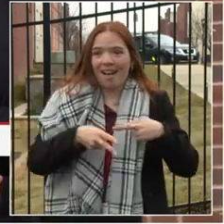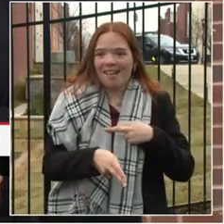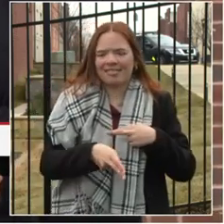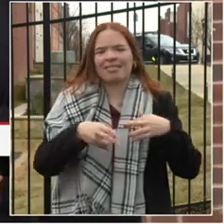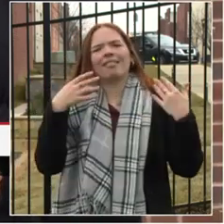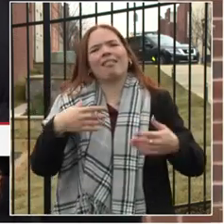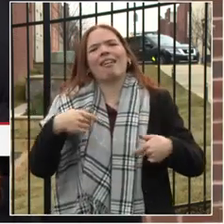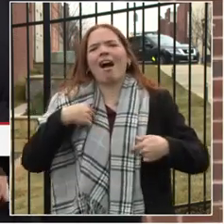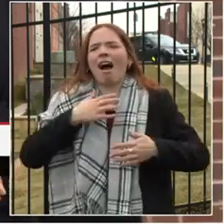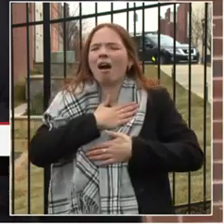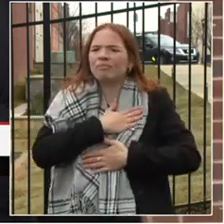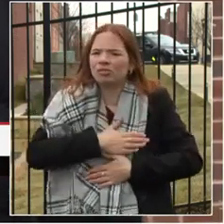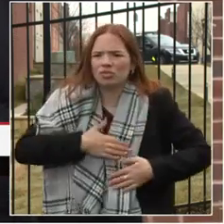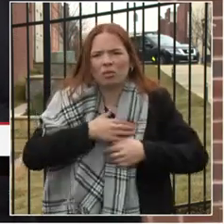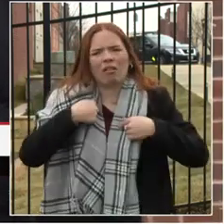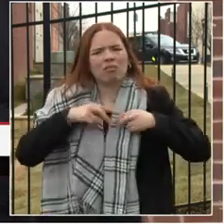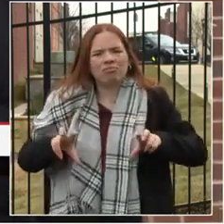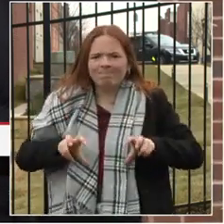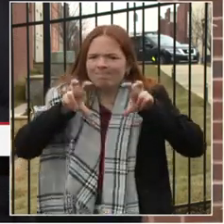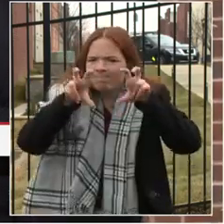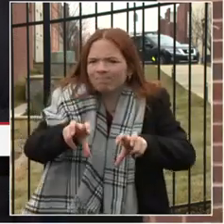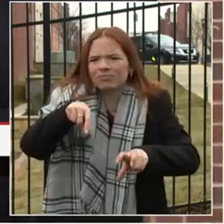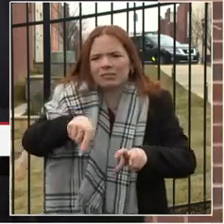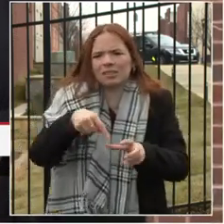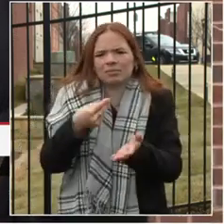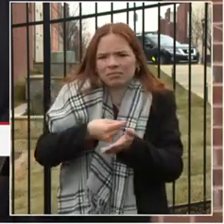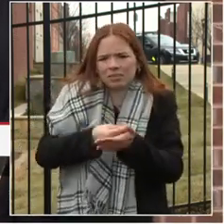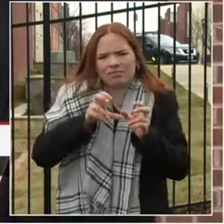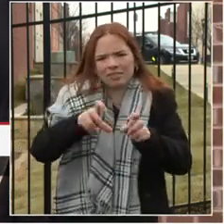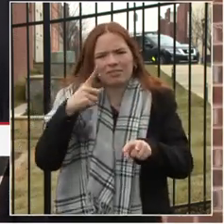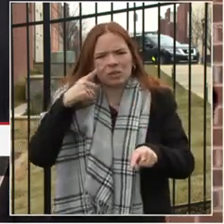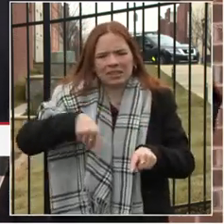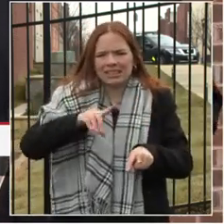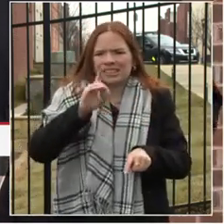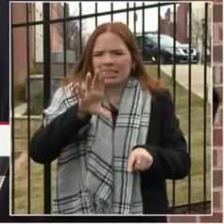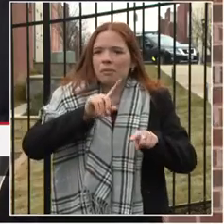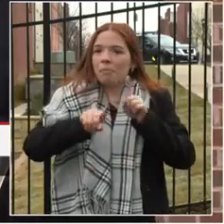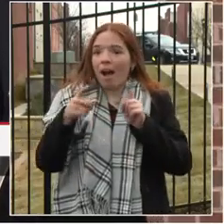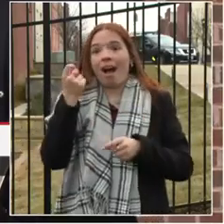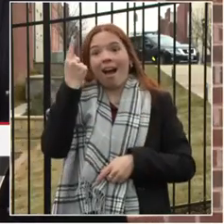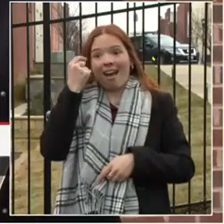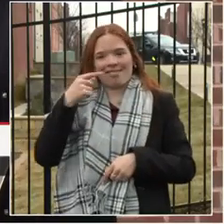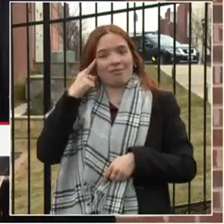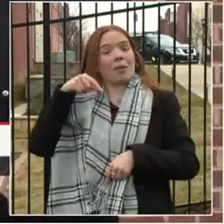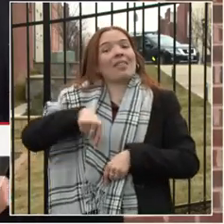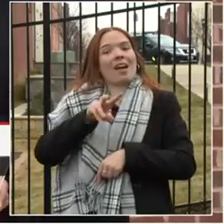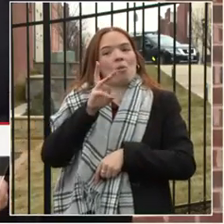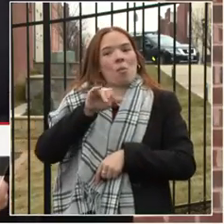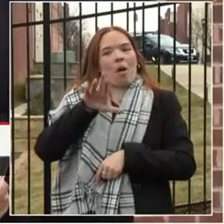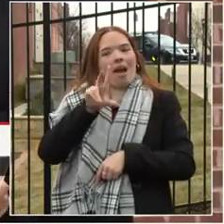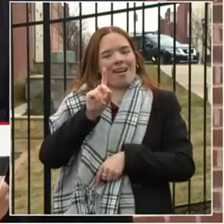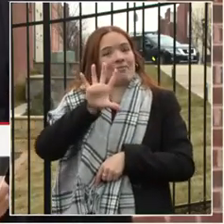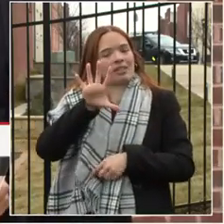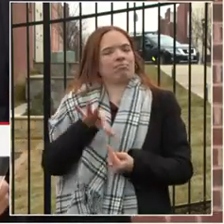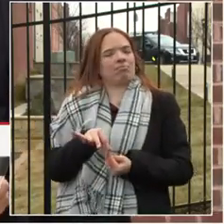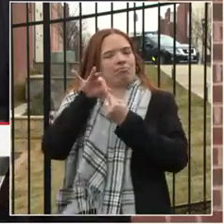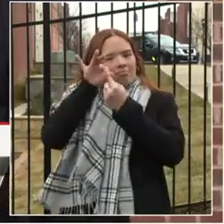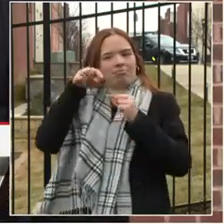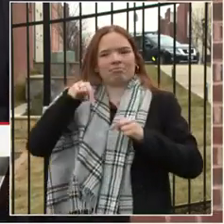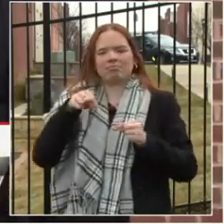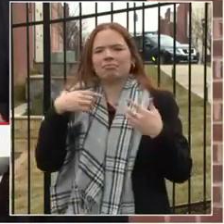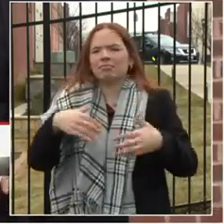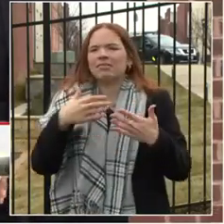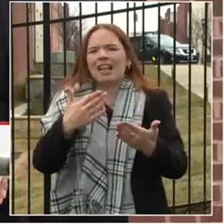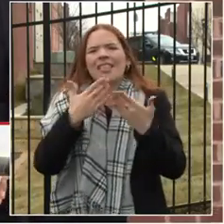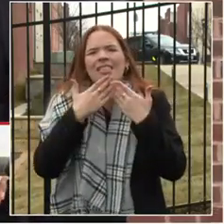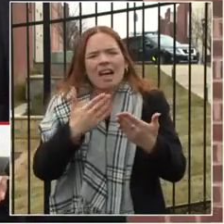District of Columbia, and in particular in Ward 5. So thank you all for allowing me to be a part of this. I want to thank the team at DMPED and everybody else who's been working hard,